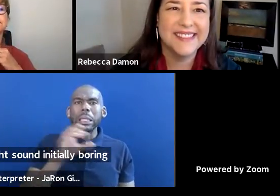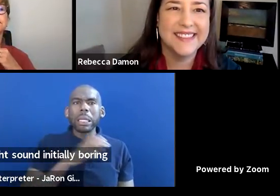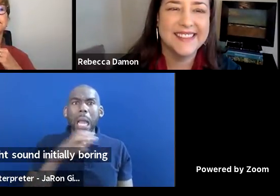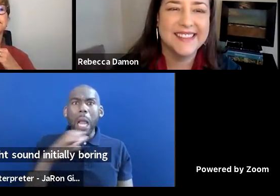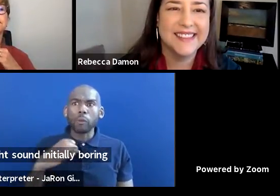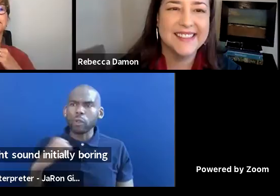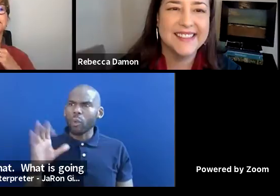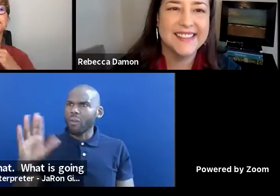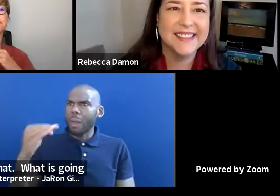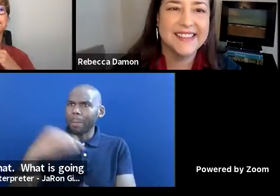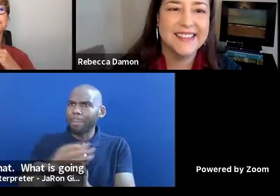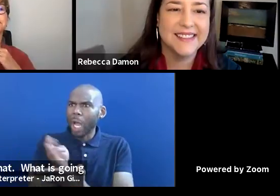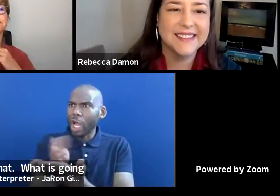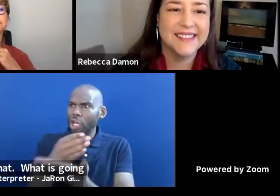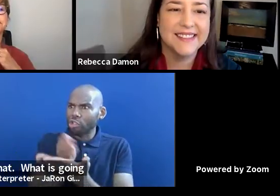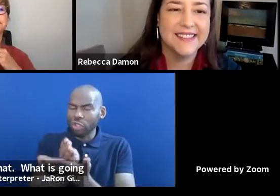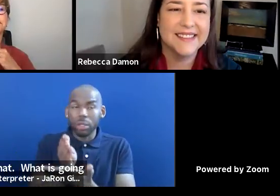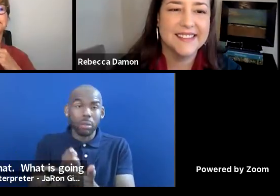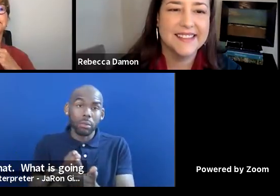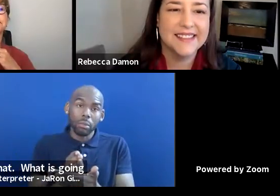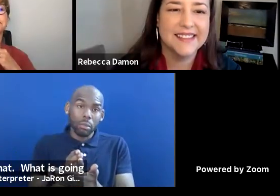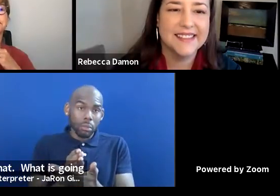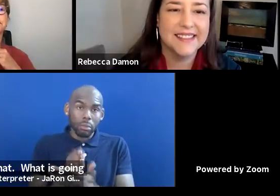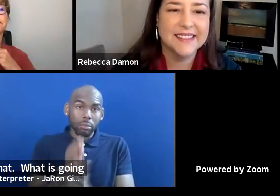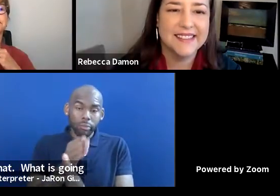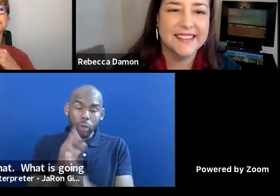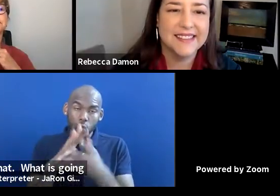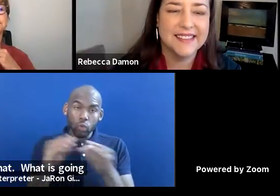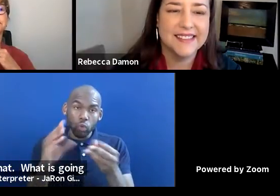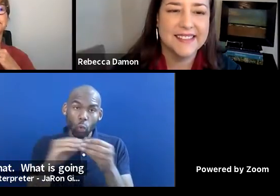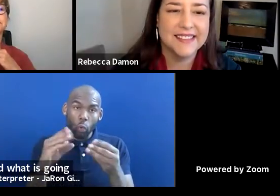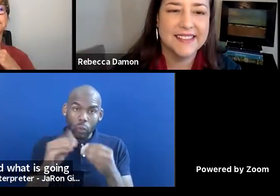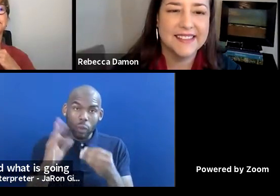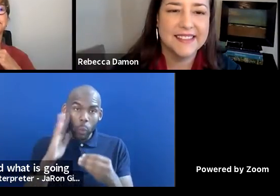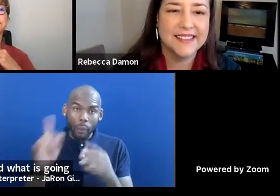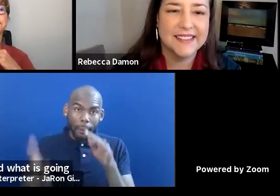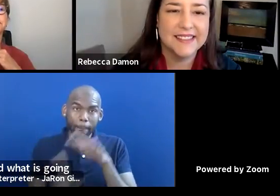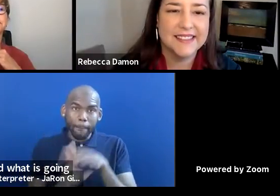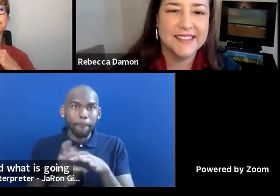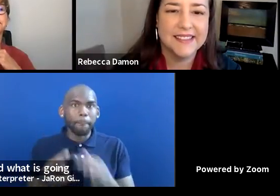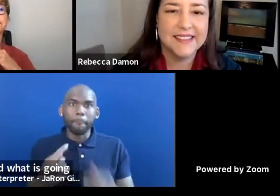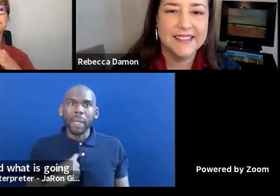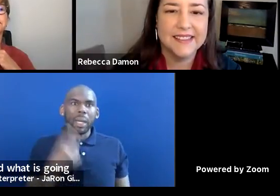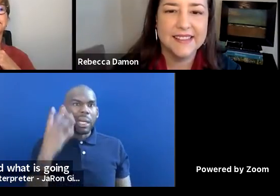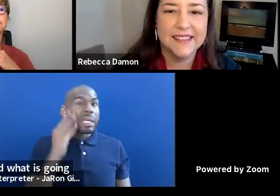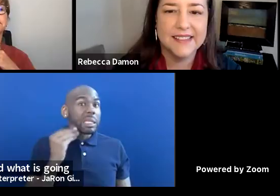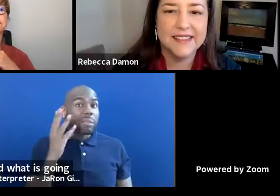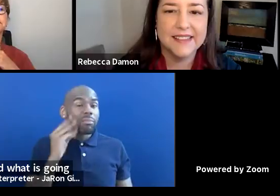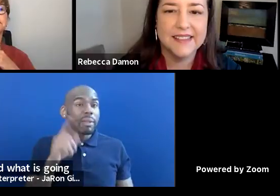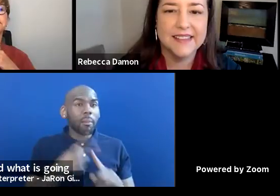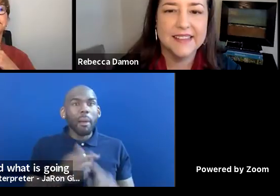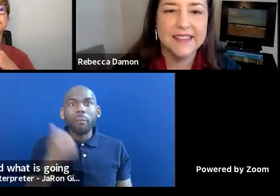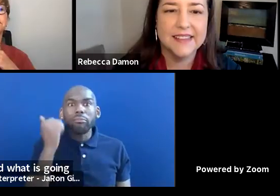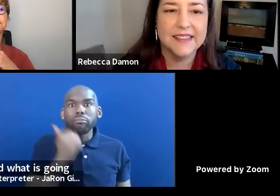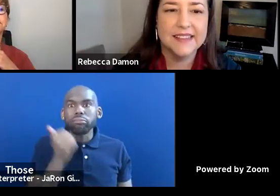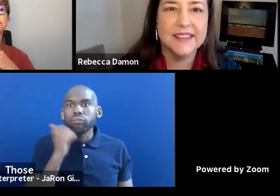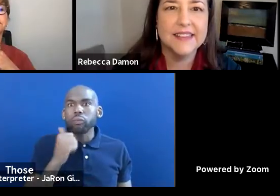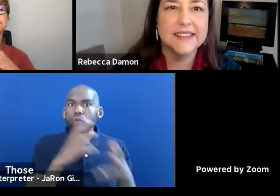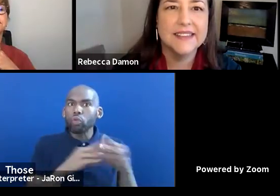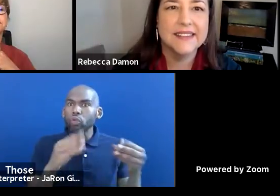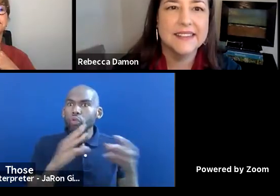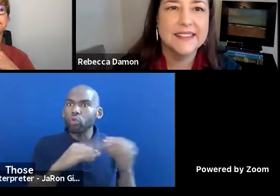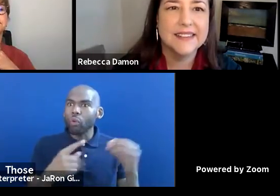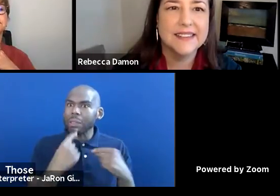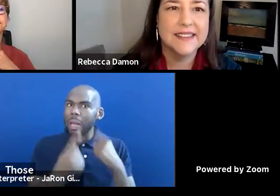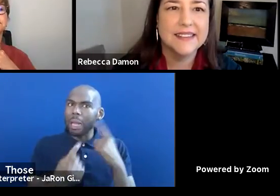those stories are all coming. I did not have a lot of experience with that kind of day-to-day turn storytelling, but the more you